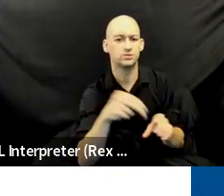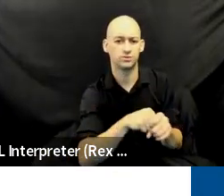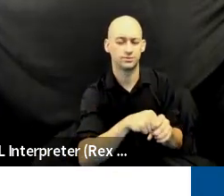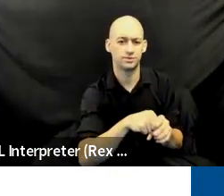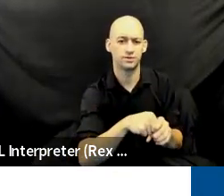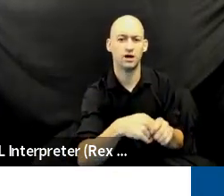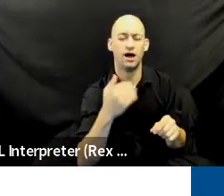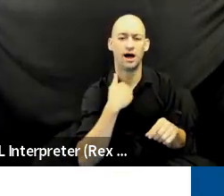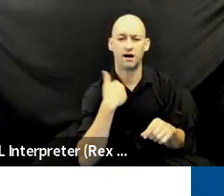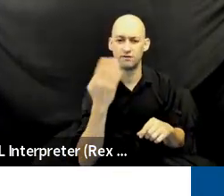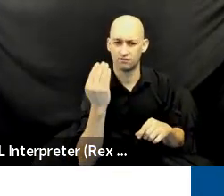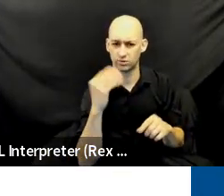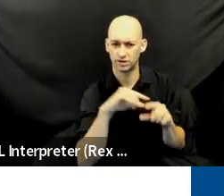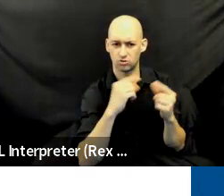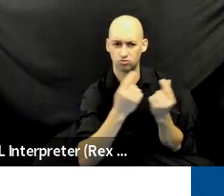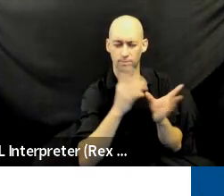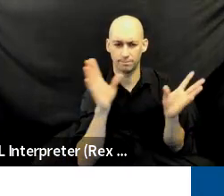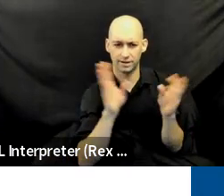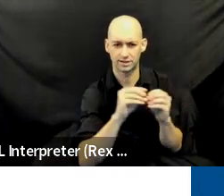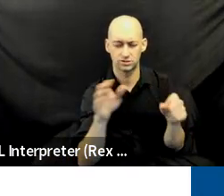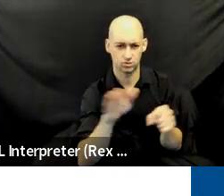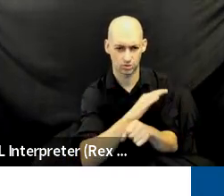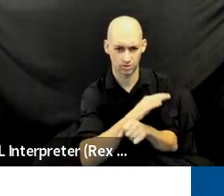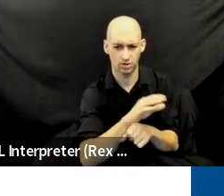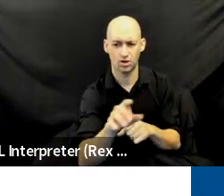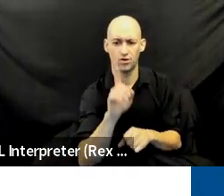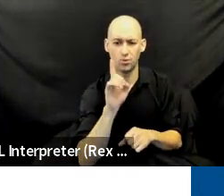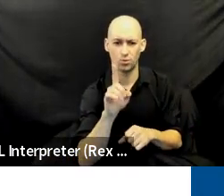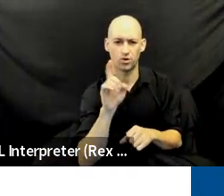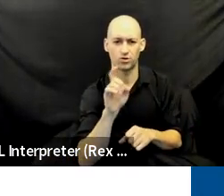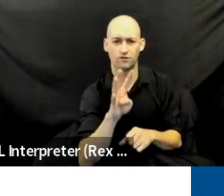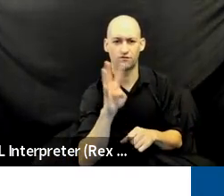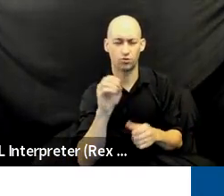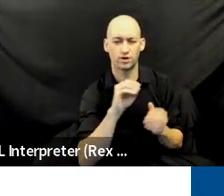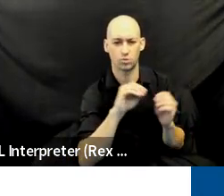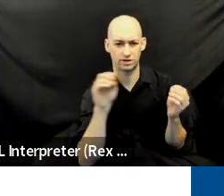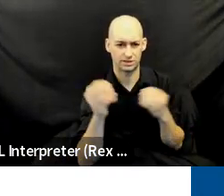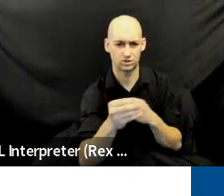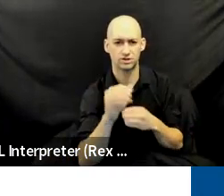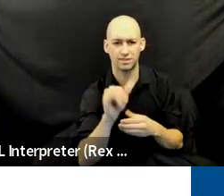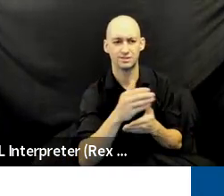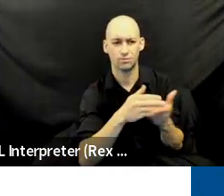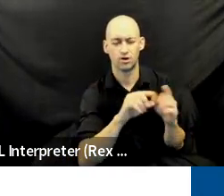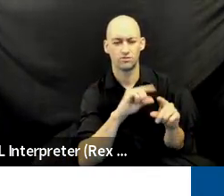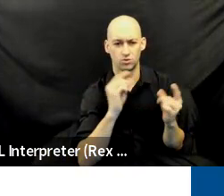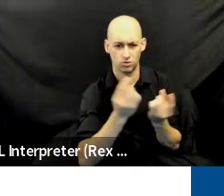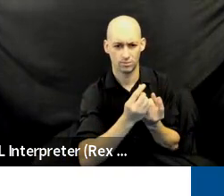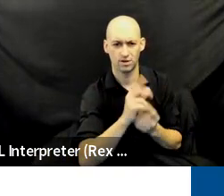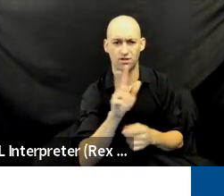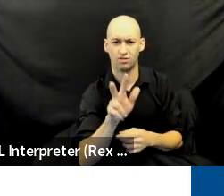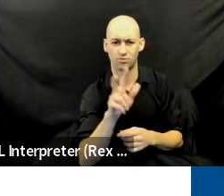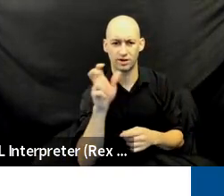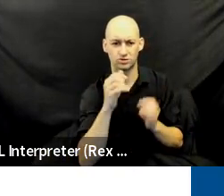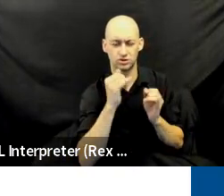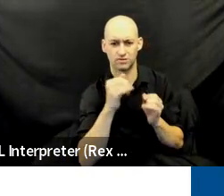hosted 14 work group meetings total, and a total of 140 organizations were a part of our work group, and 300 individuals were a part